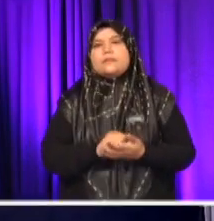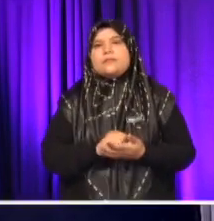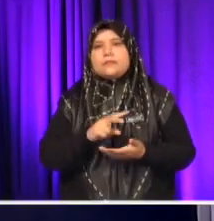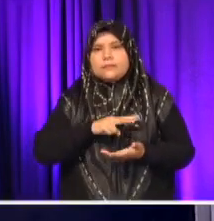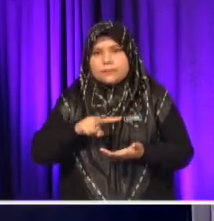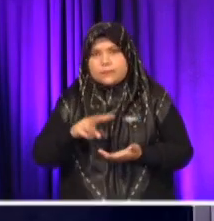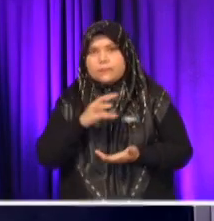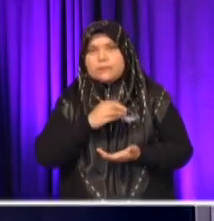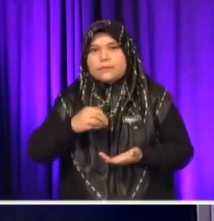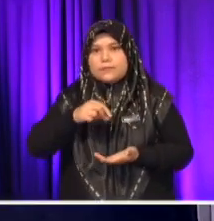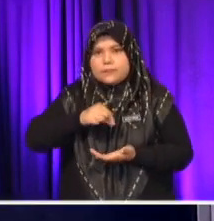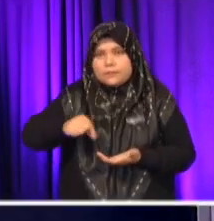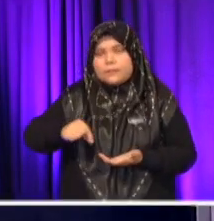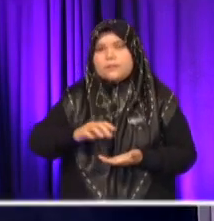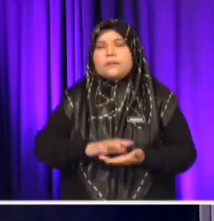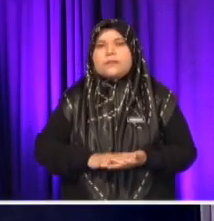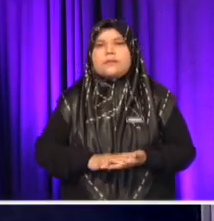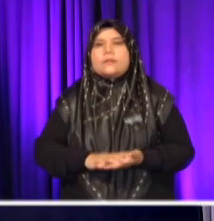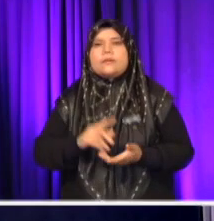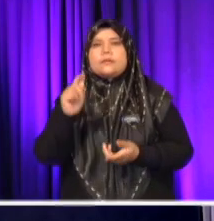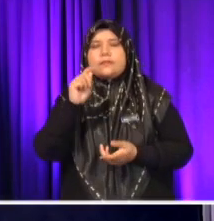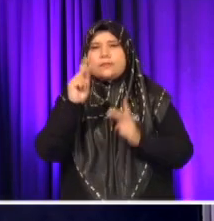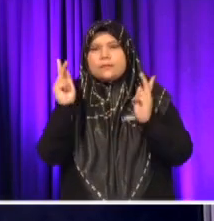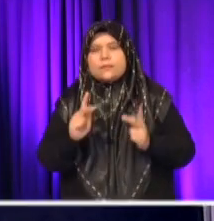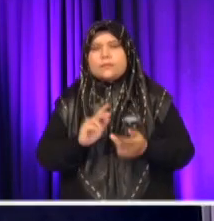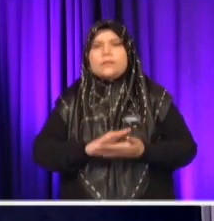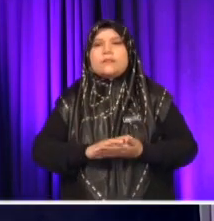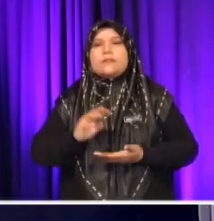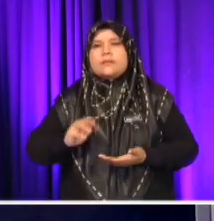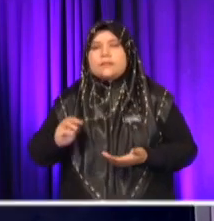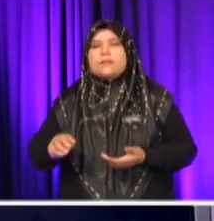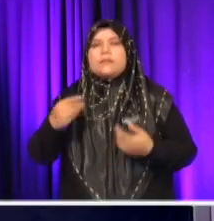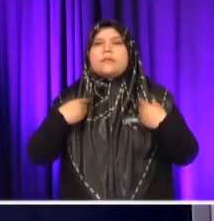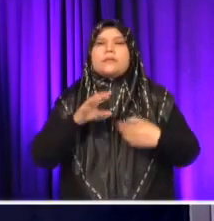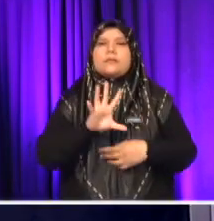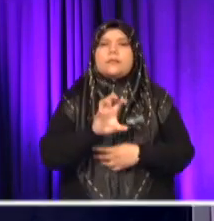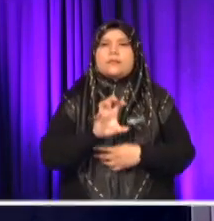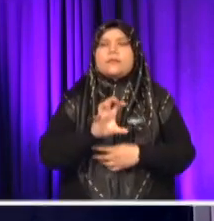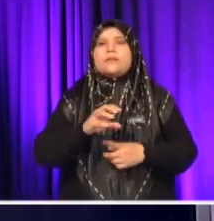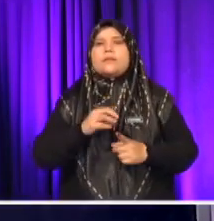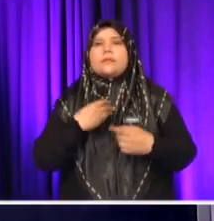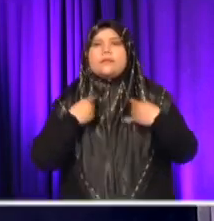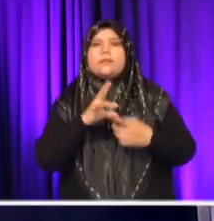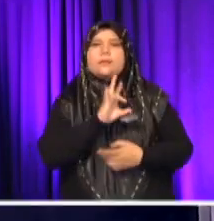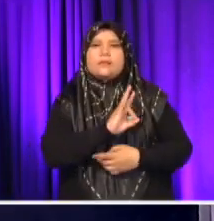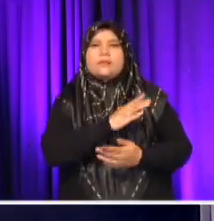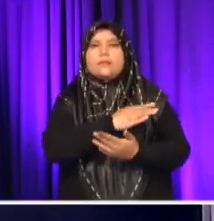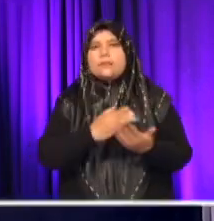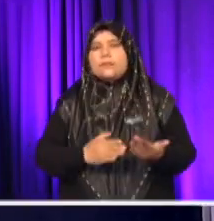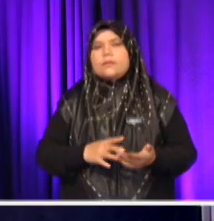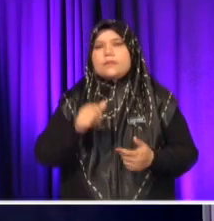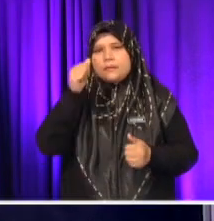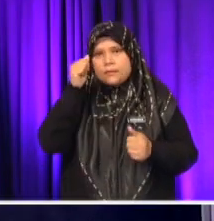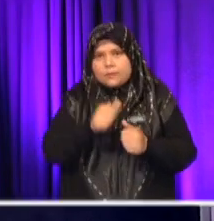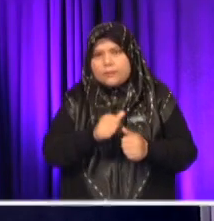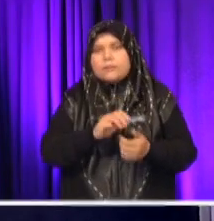use of English tasks as well as writing tasks. So the paper has 50 marks and 7 parts. So it is important for you to